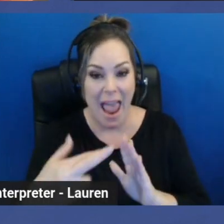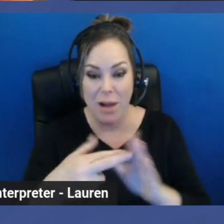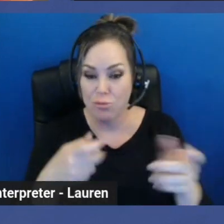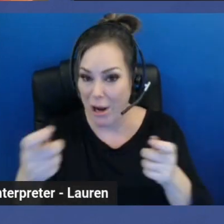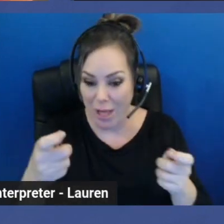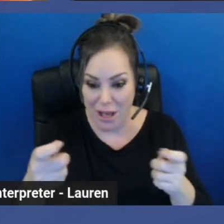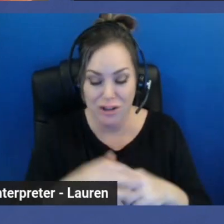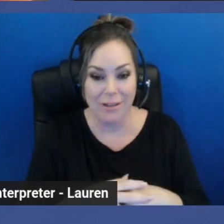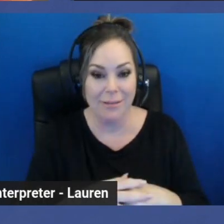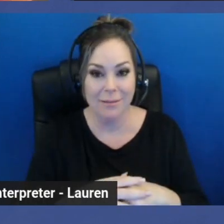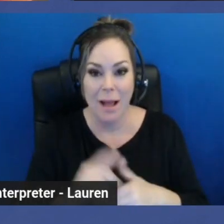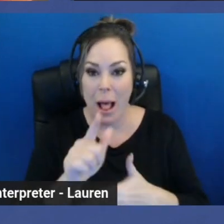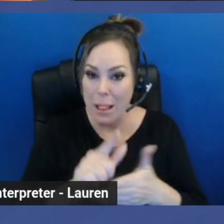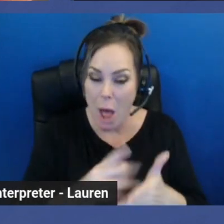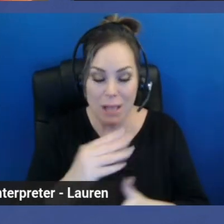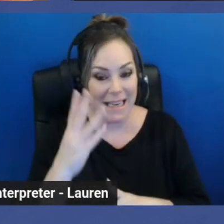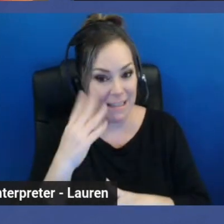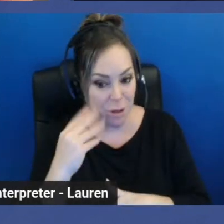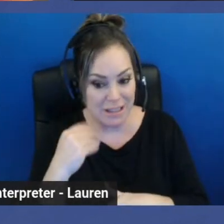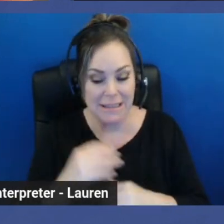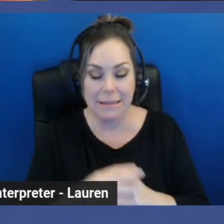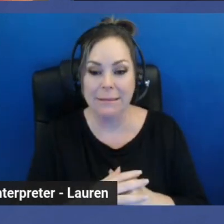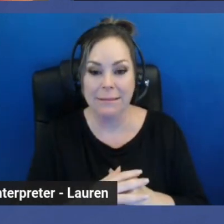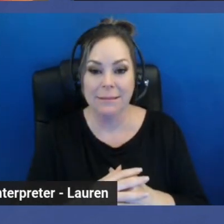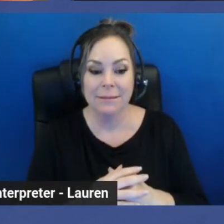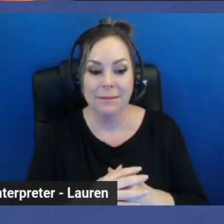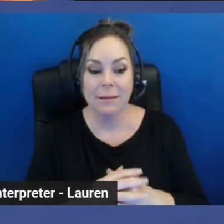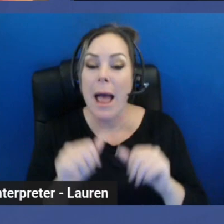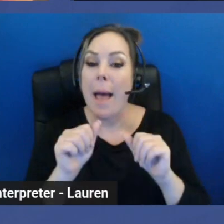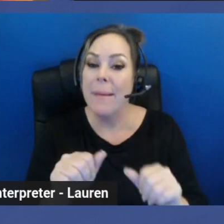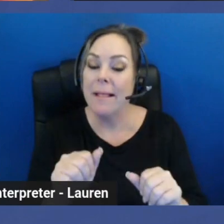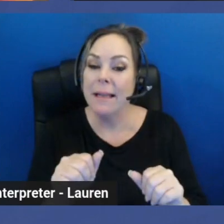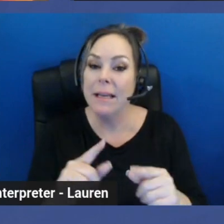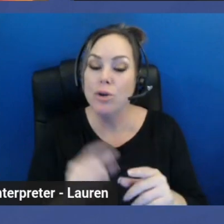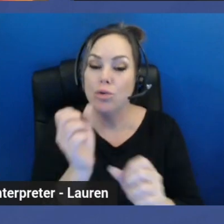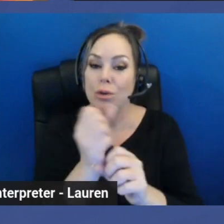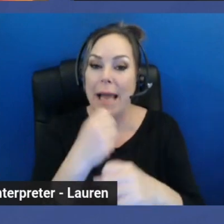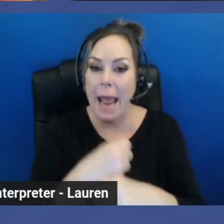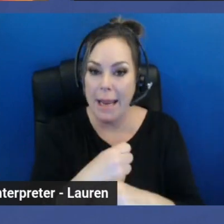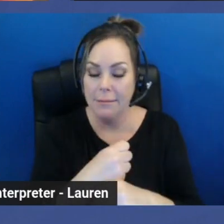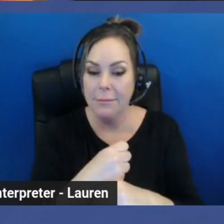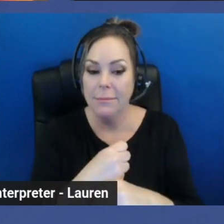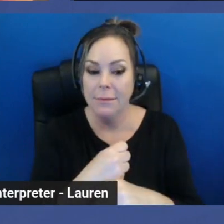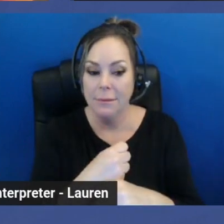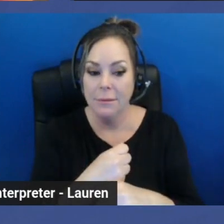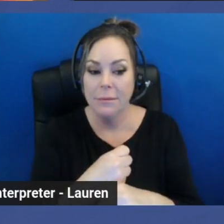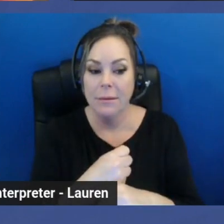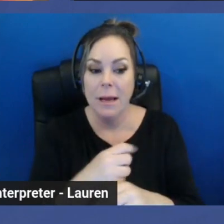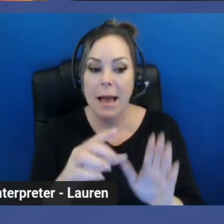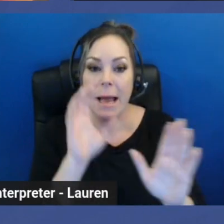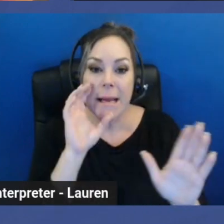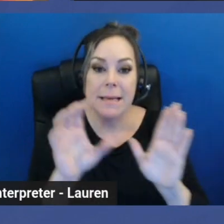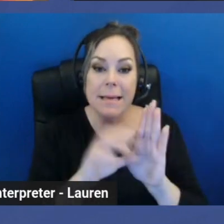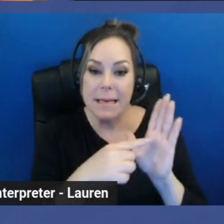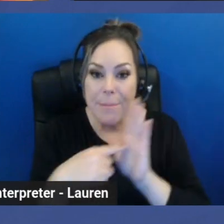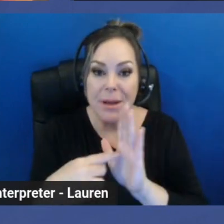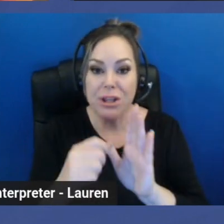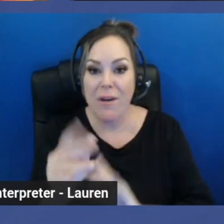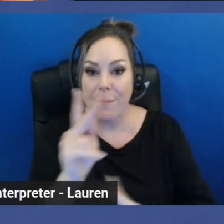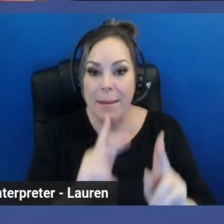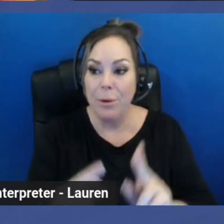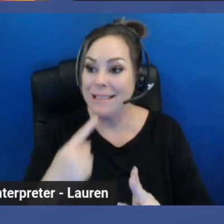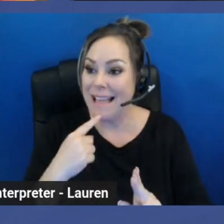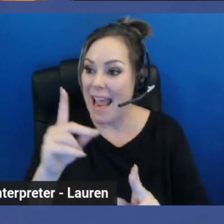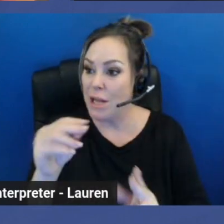and laws and experiences, the ability to create depictions of individuals saying and